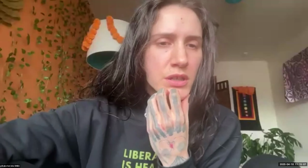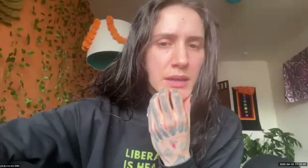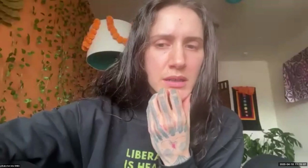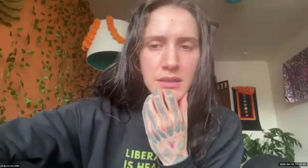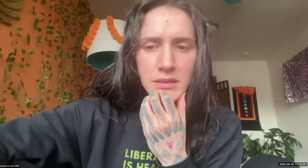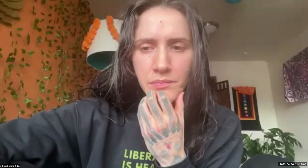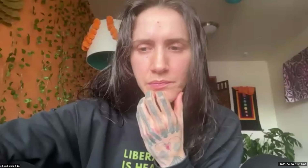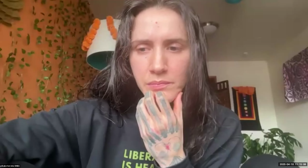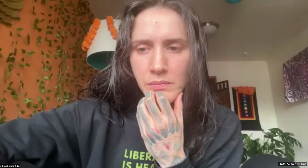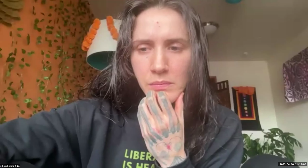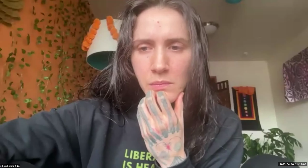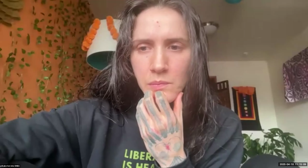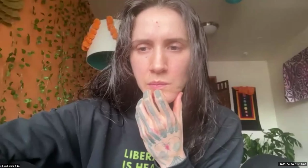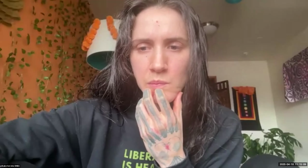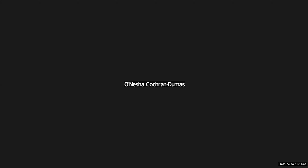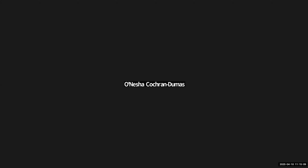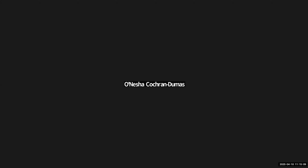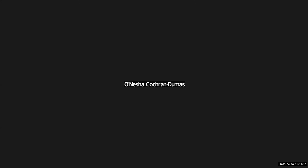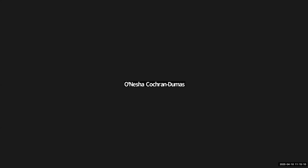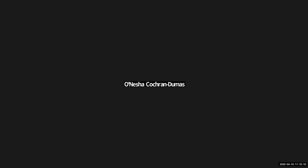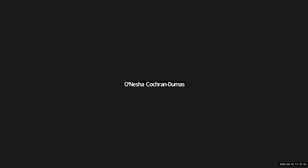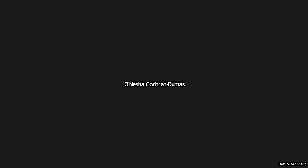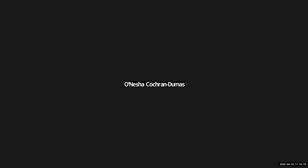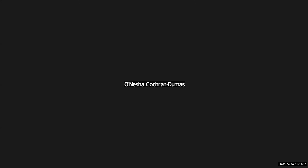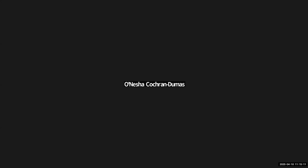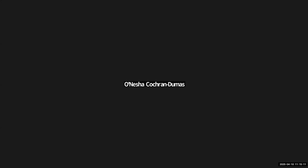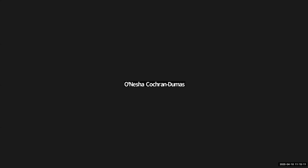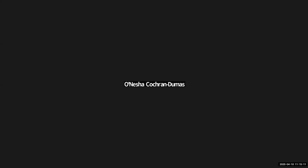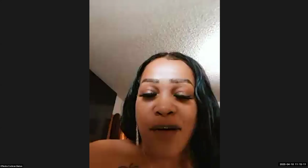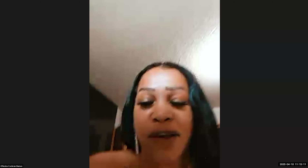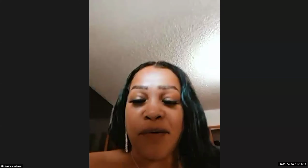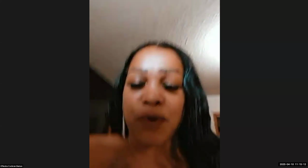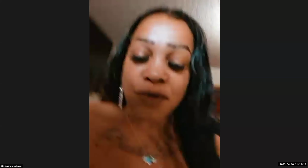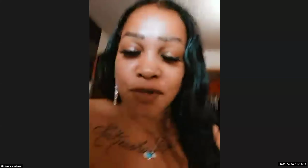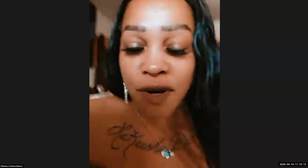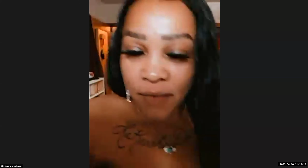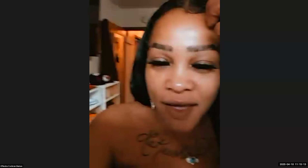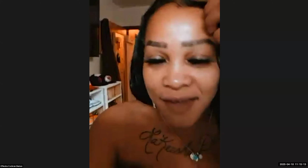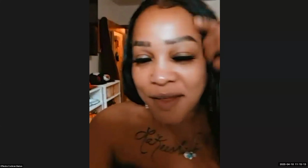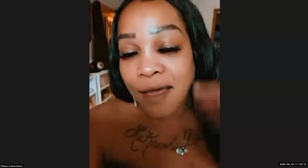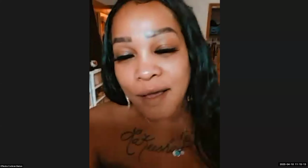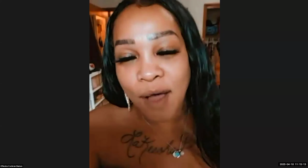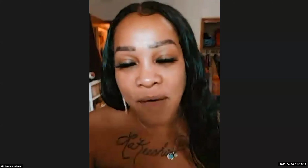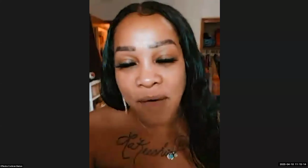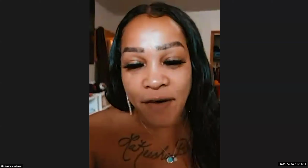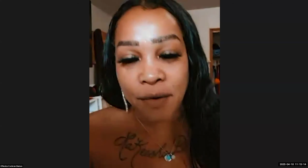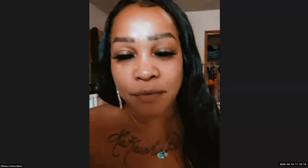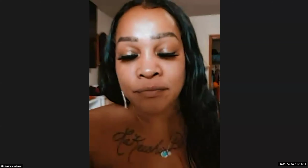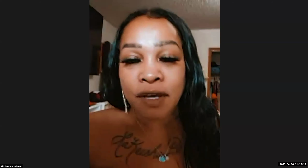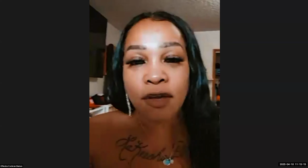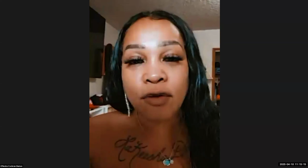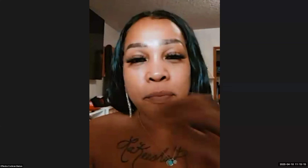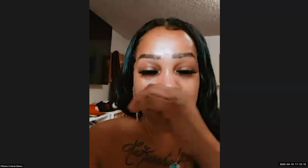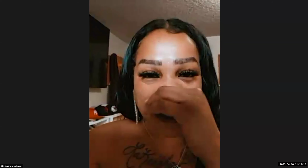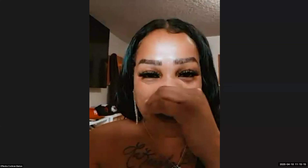Do you want to share about this? Can you repeat the question? I got kicked out on my computer, so now I'm on my